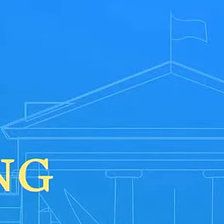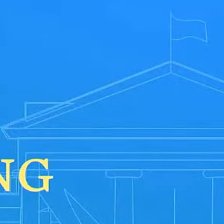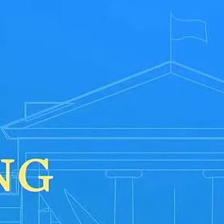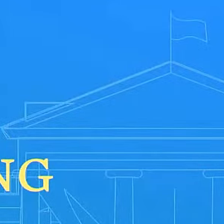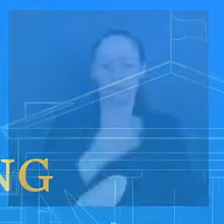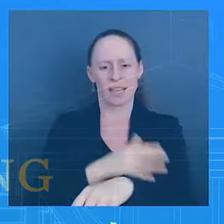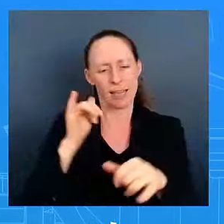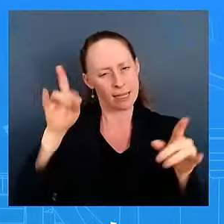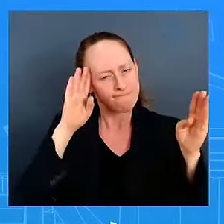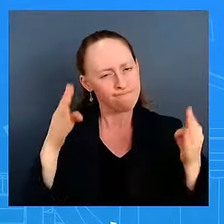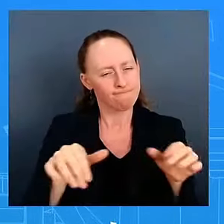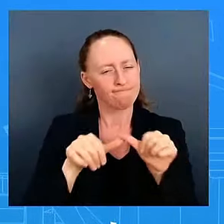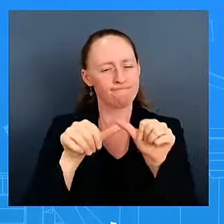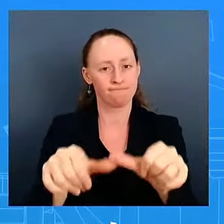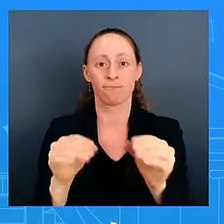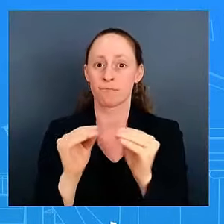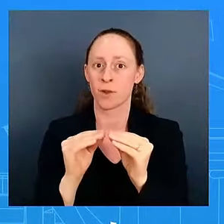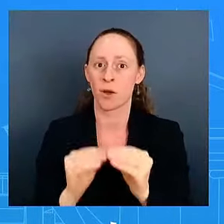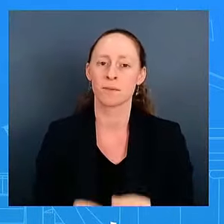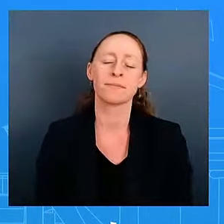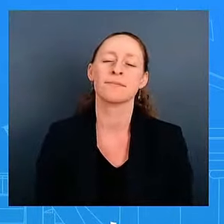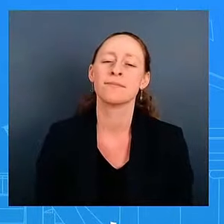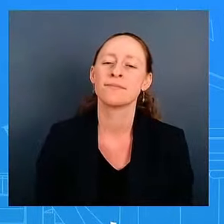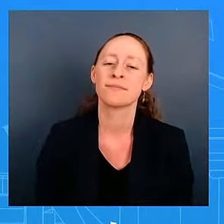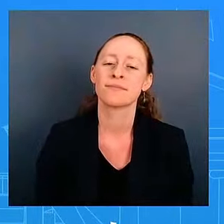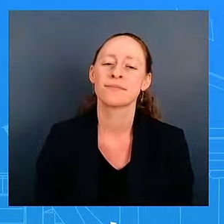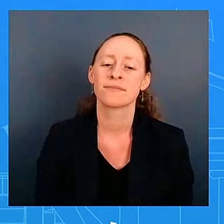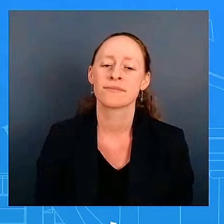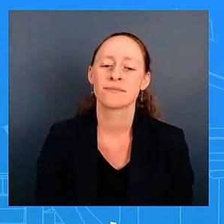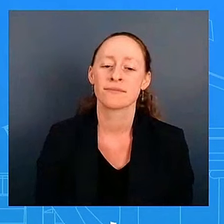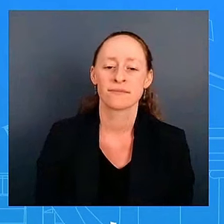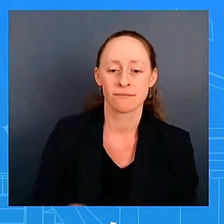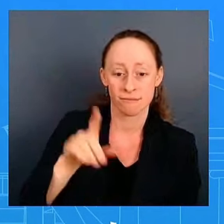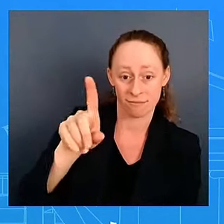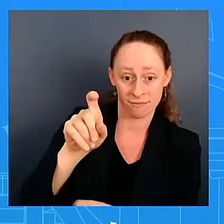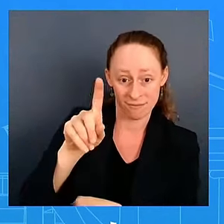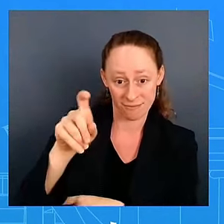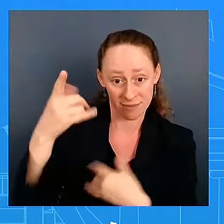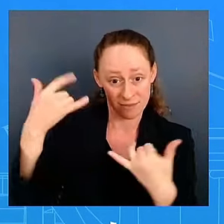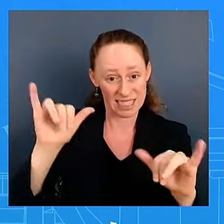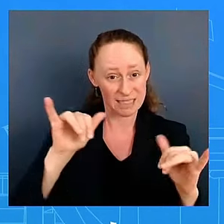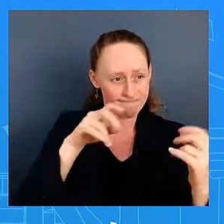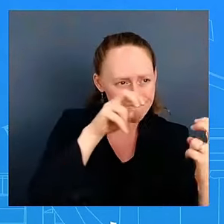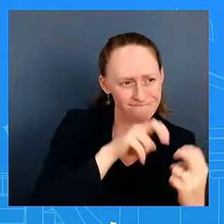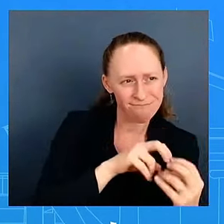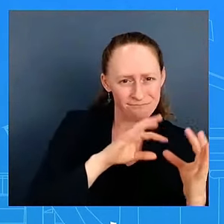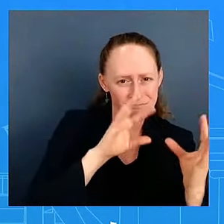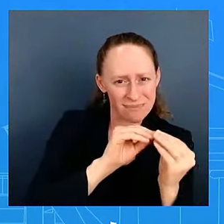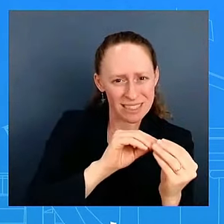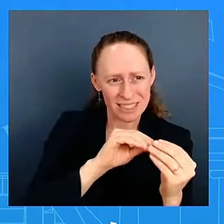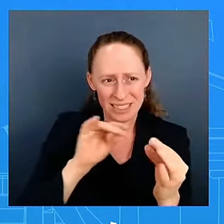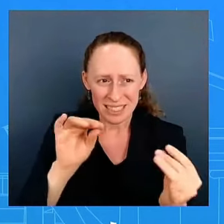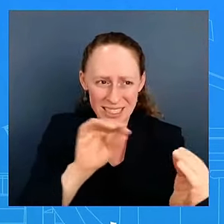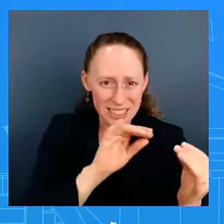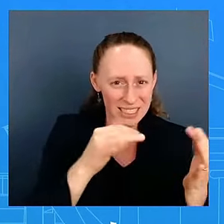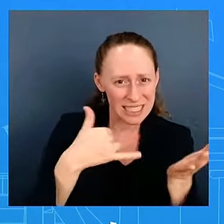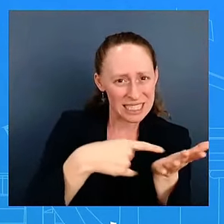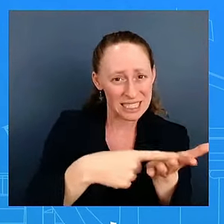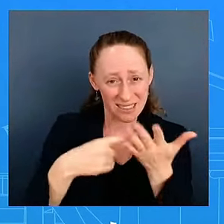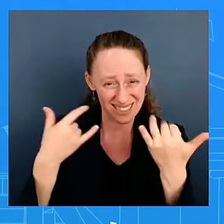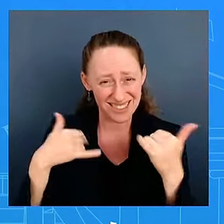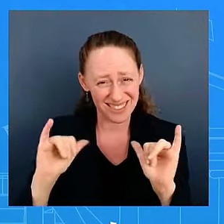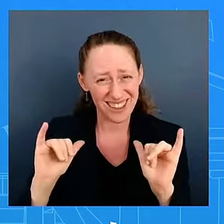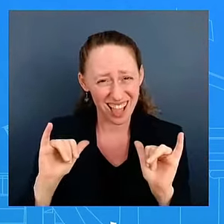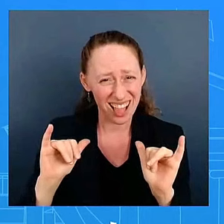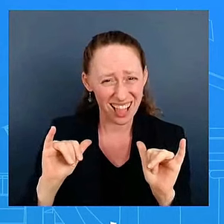people, more. He's going to continue to engage, as you saw him in Pennsylvania when he was in the